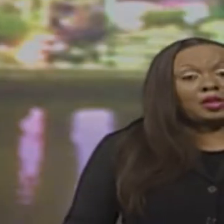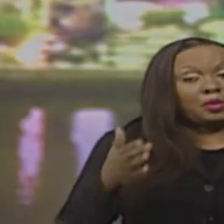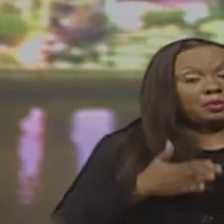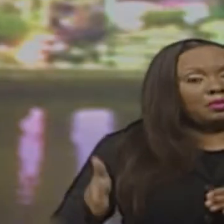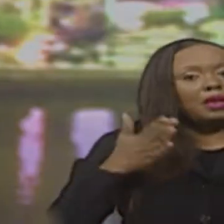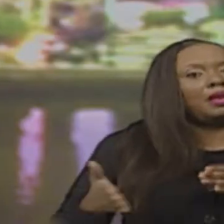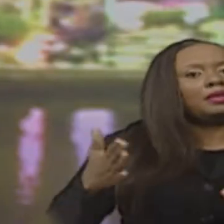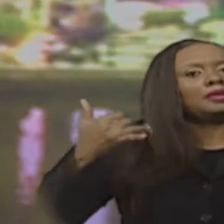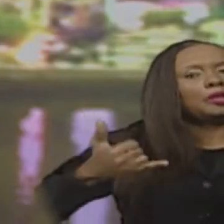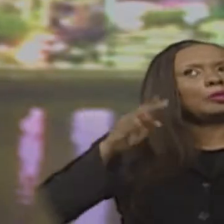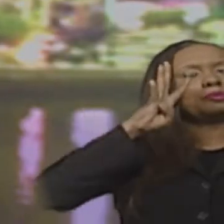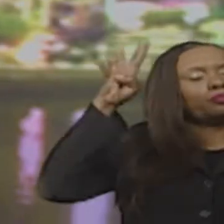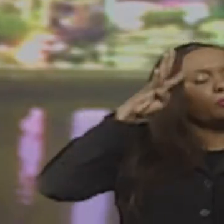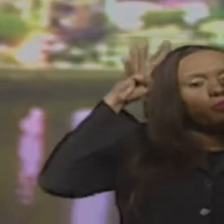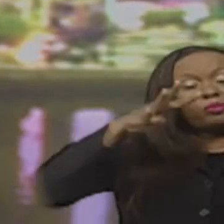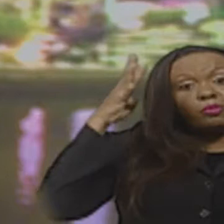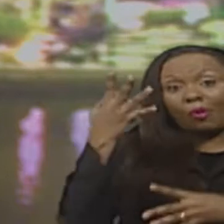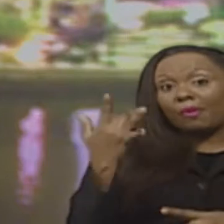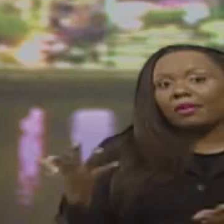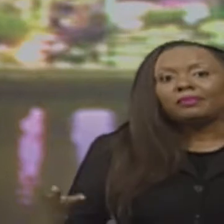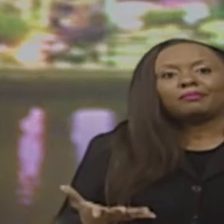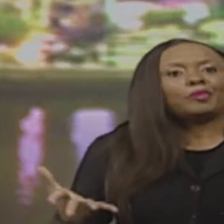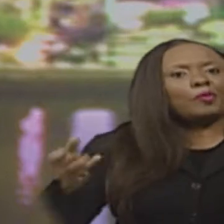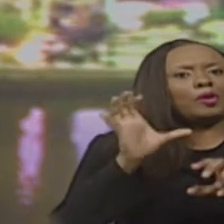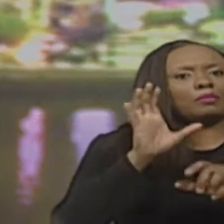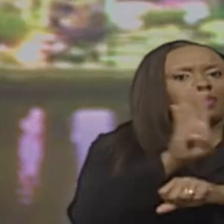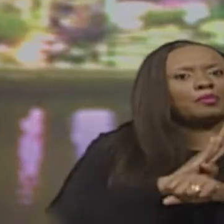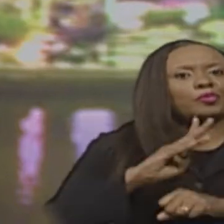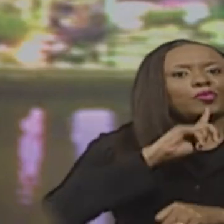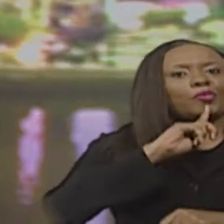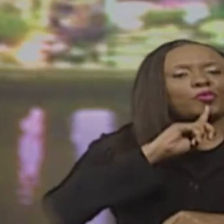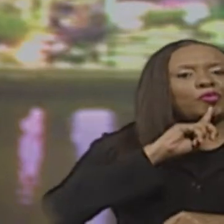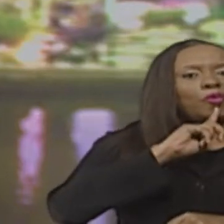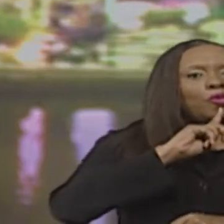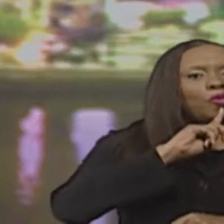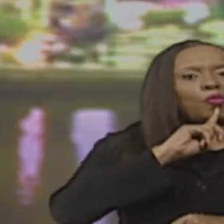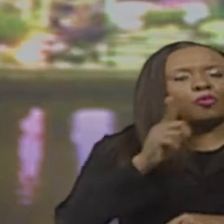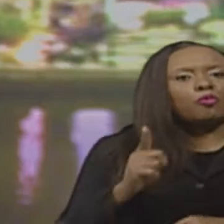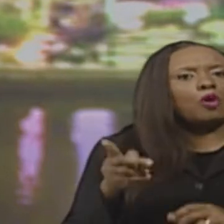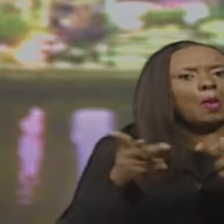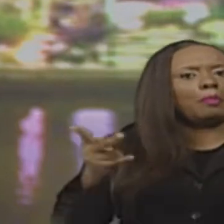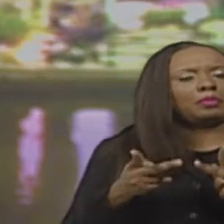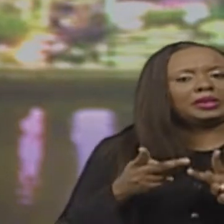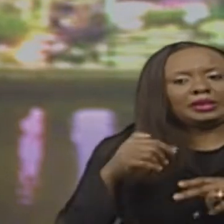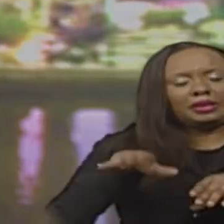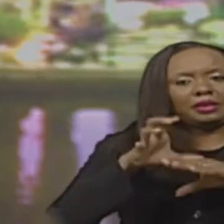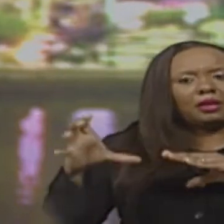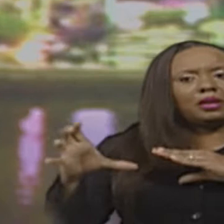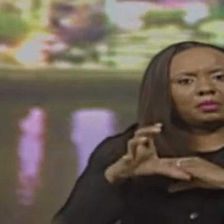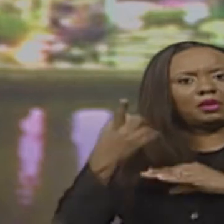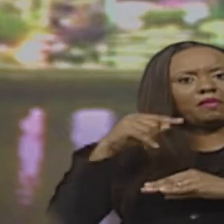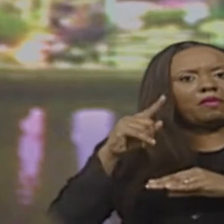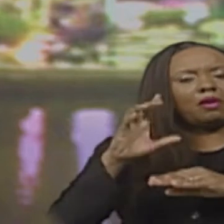Plans are being formulated to make Barbados the hub for cultural industries trade events in the Caribbean. This from Director of the